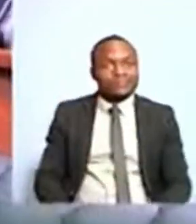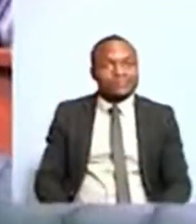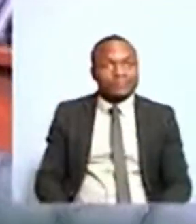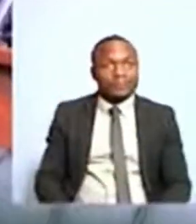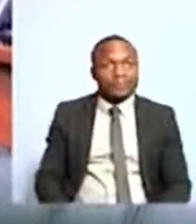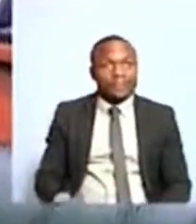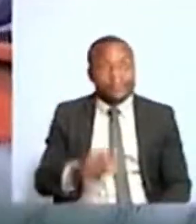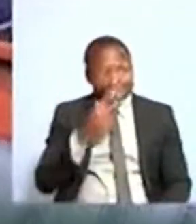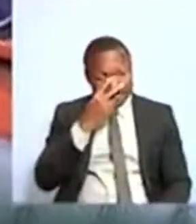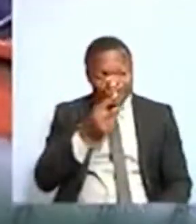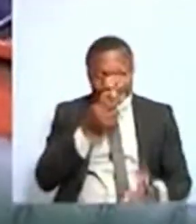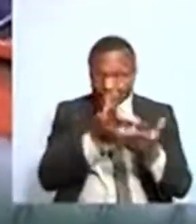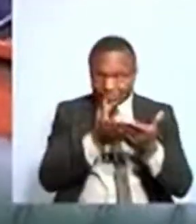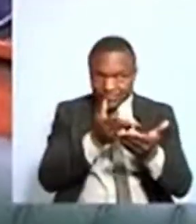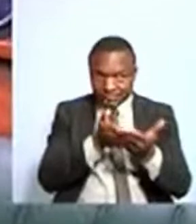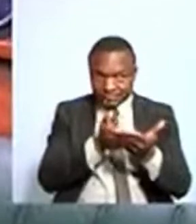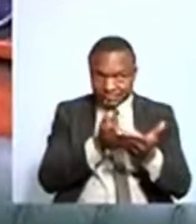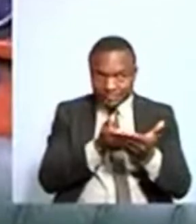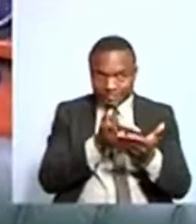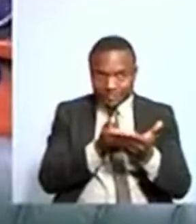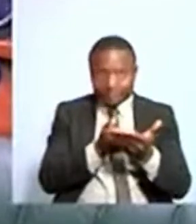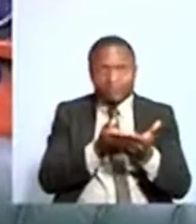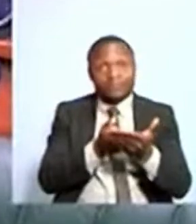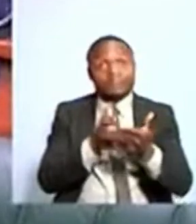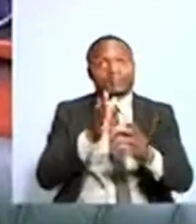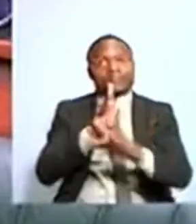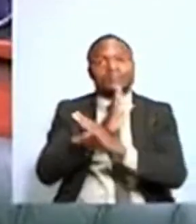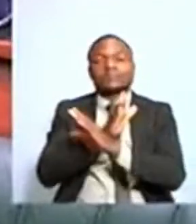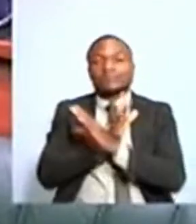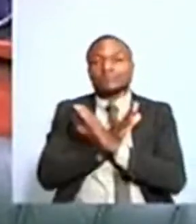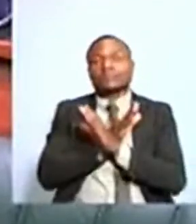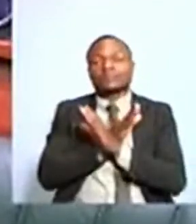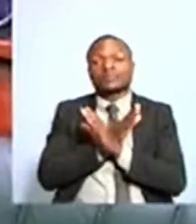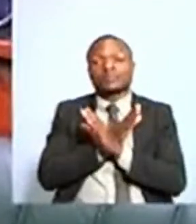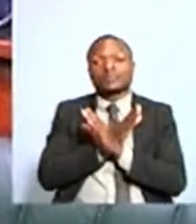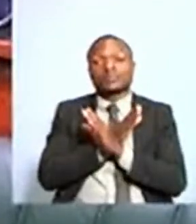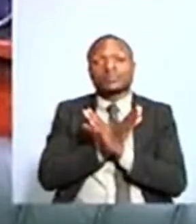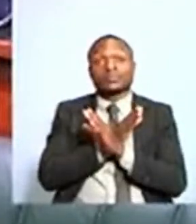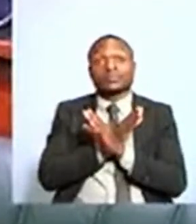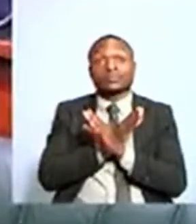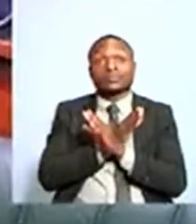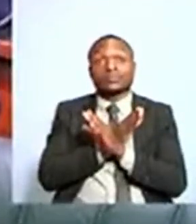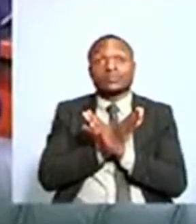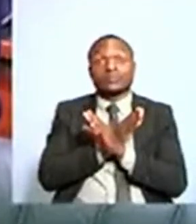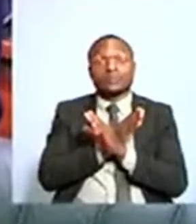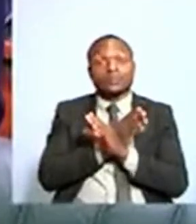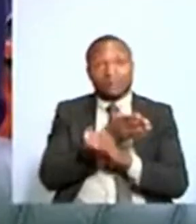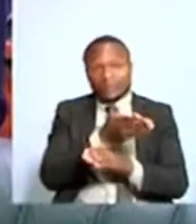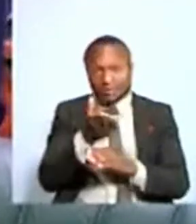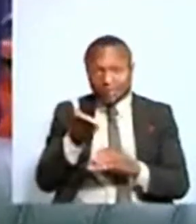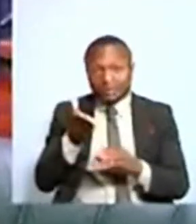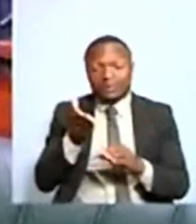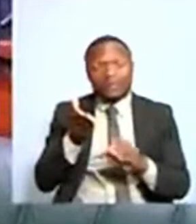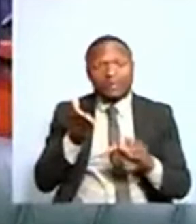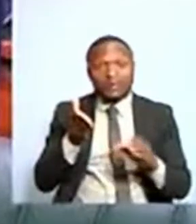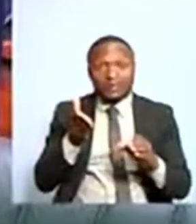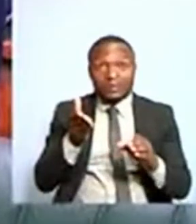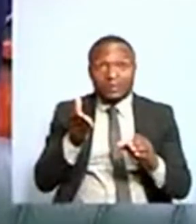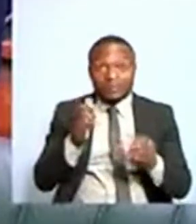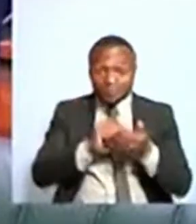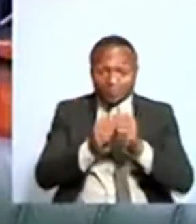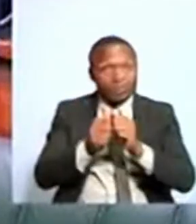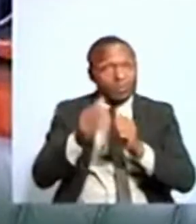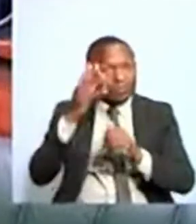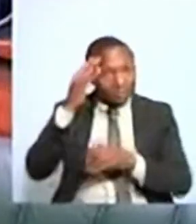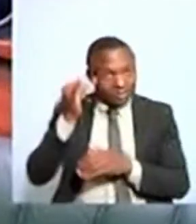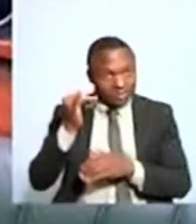as we look at this factor, Zambia is at crossroads. Zambia is at crossroads because we want